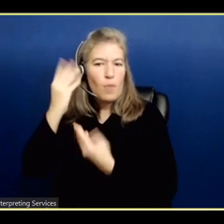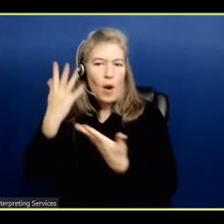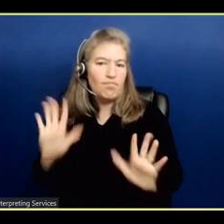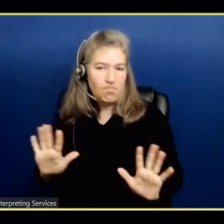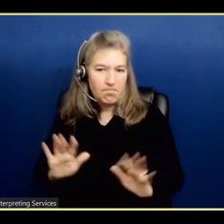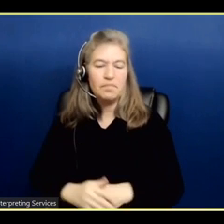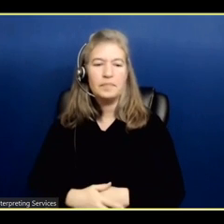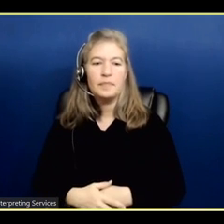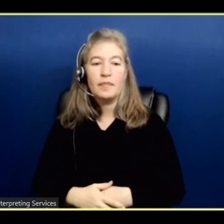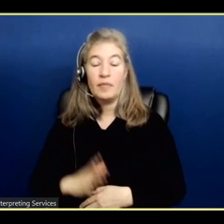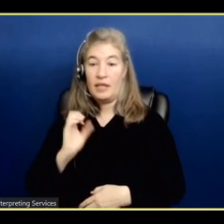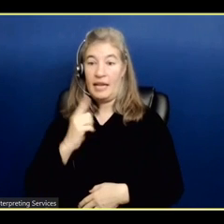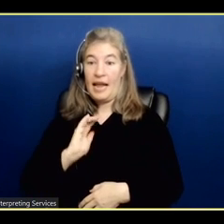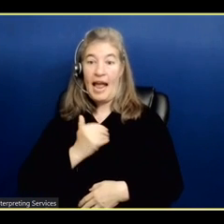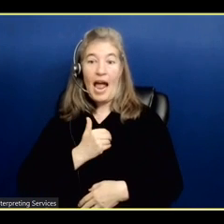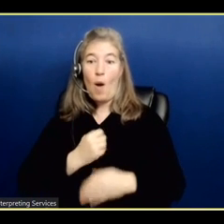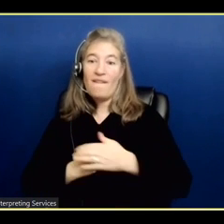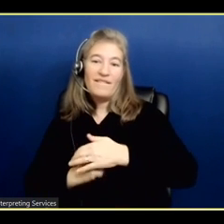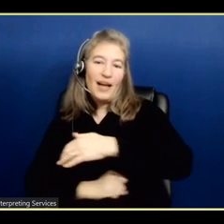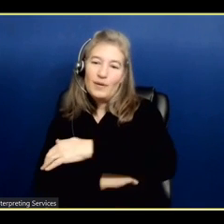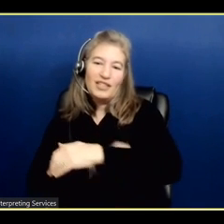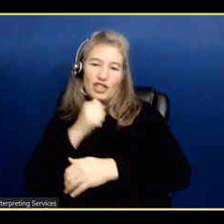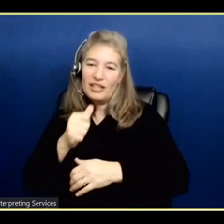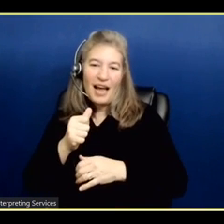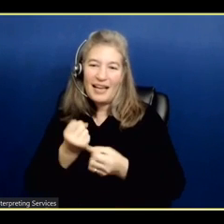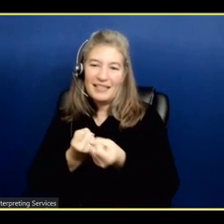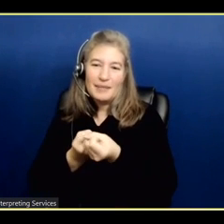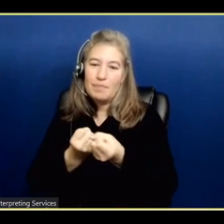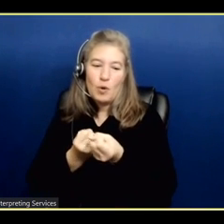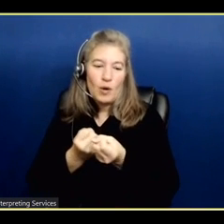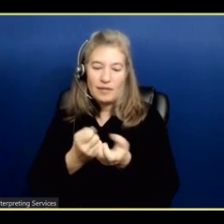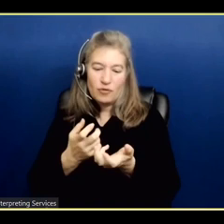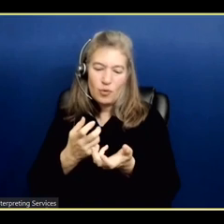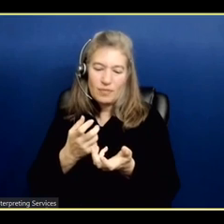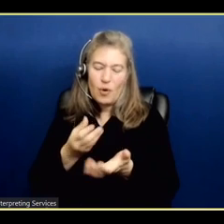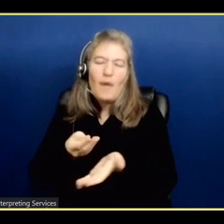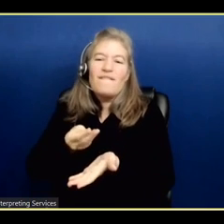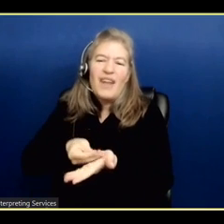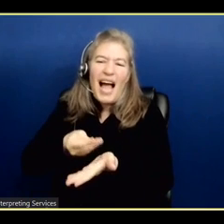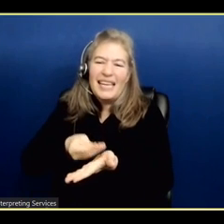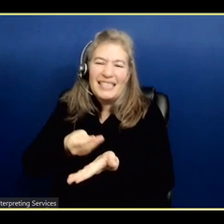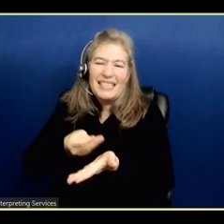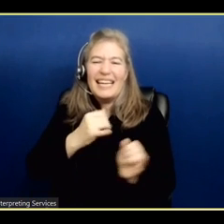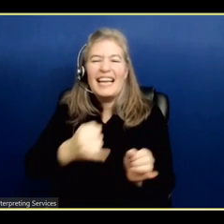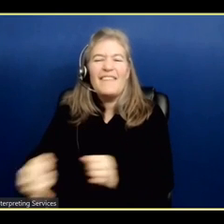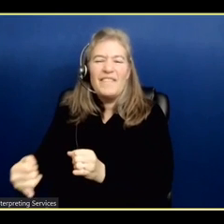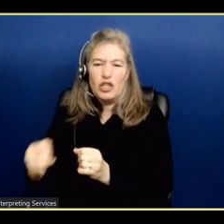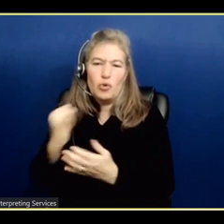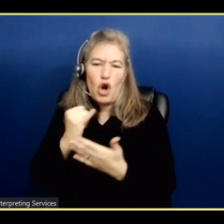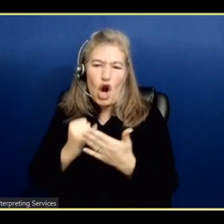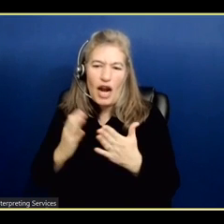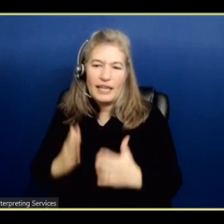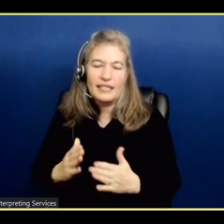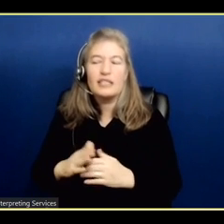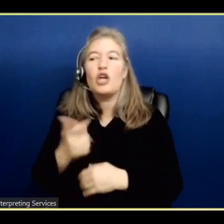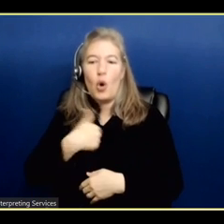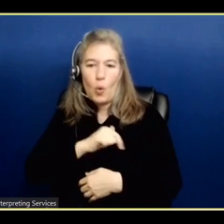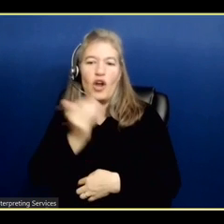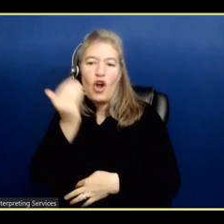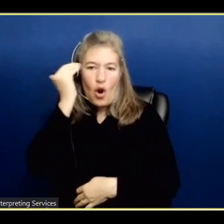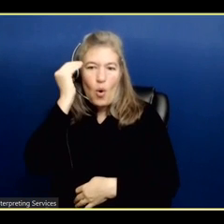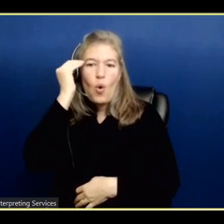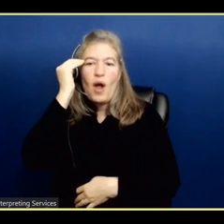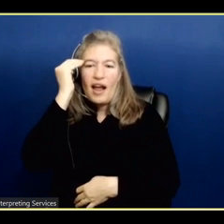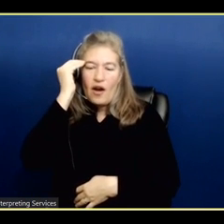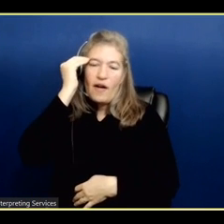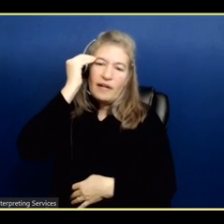foundation does not fund individual artists, and we are keenly and painfully aware of